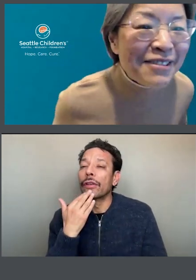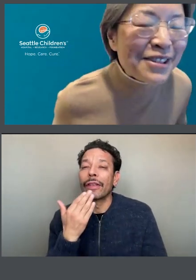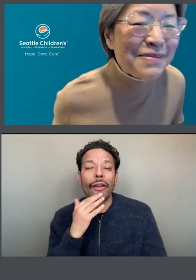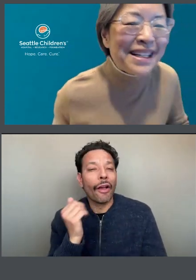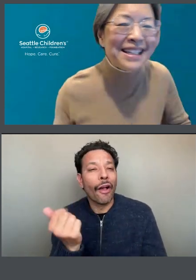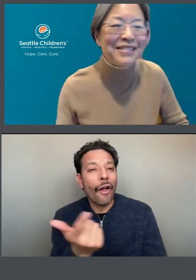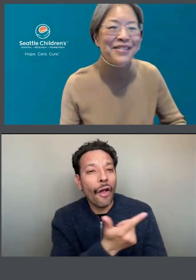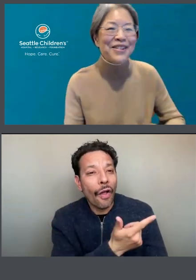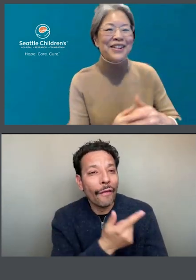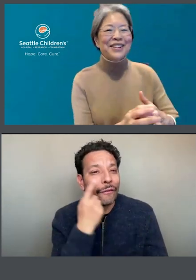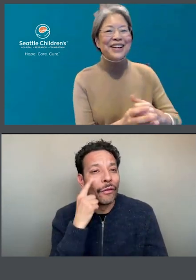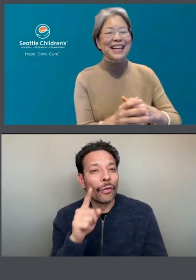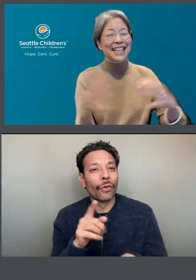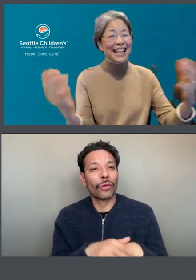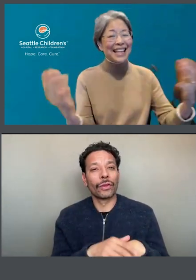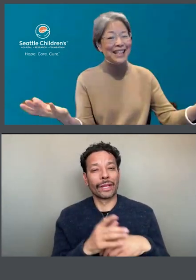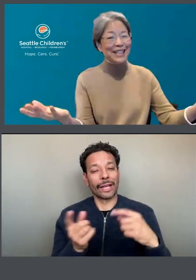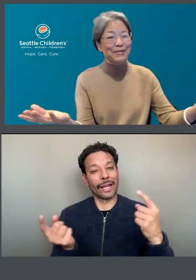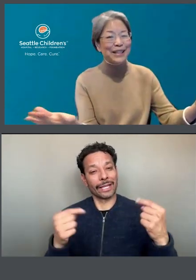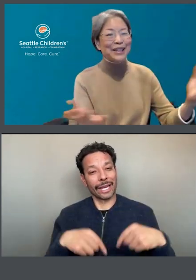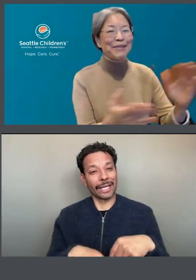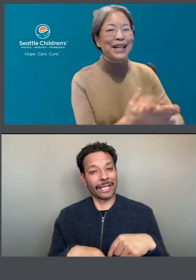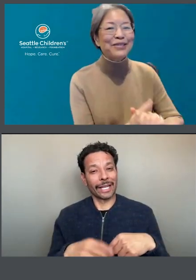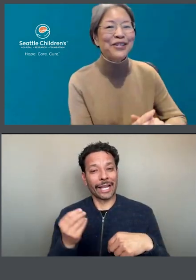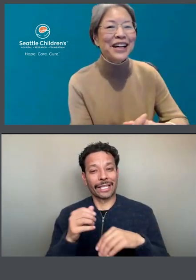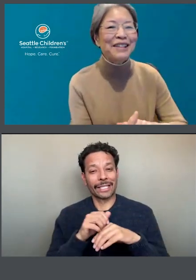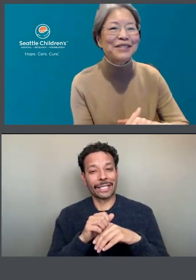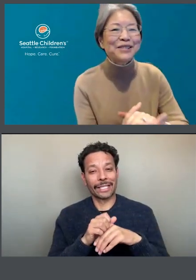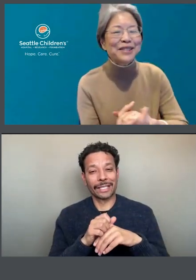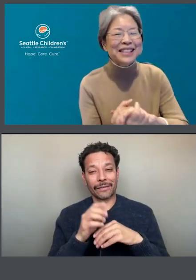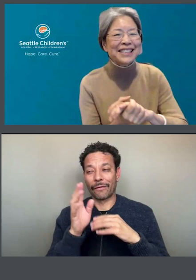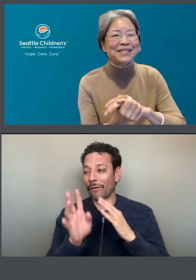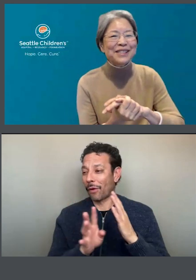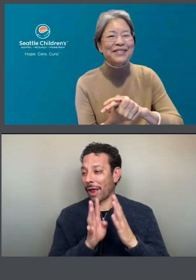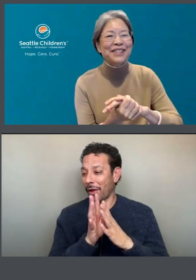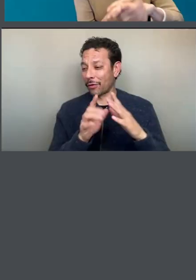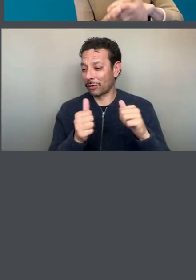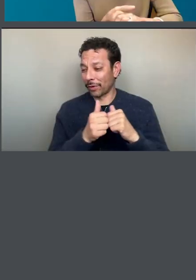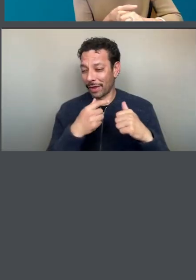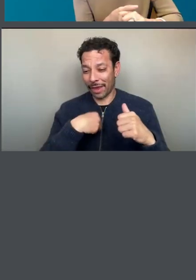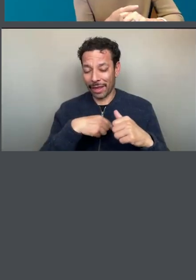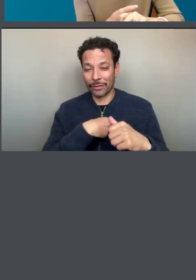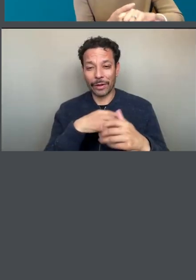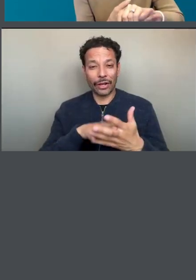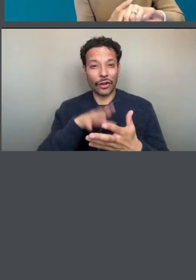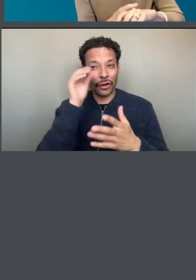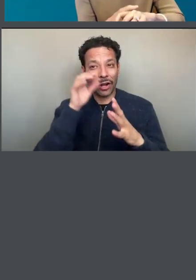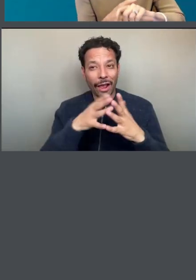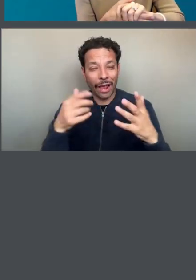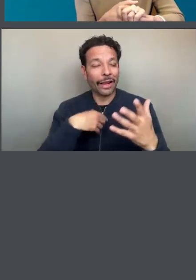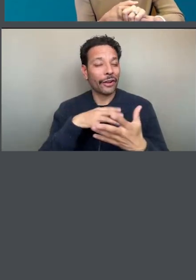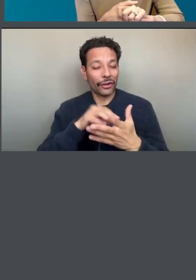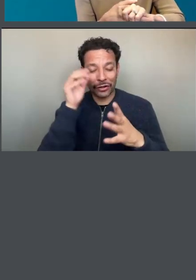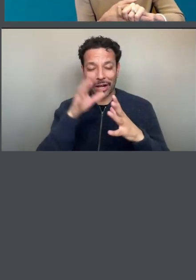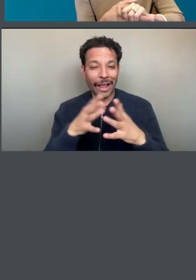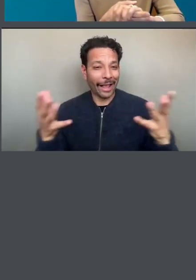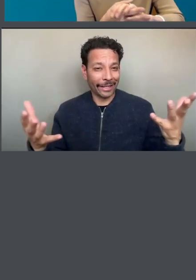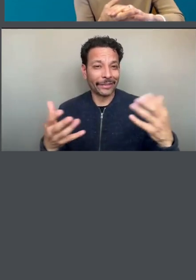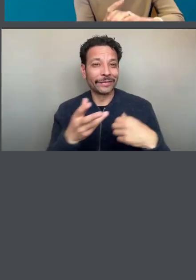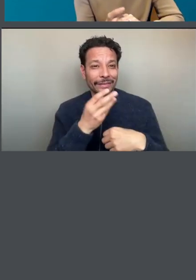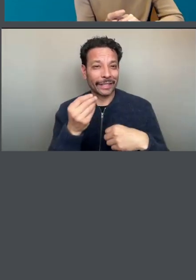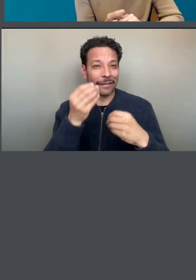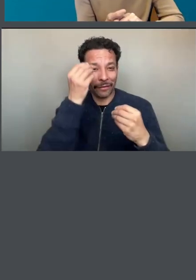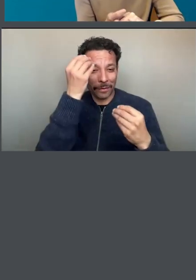to everybody for attending and spending the past 4 hours with us. We've learned a lot. I've learned a lot, and certainly